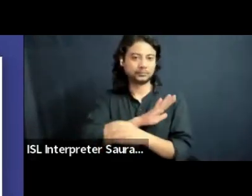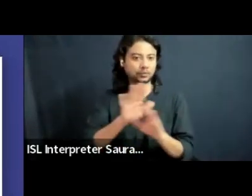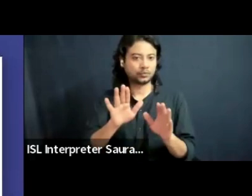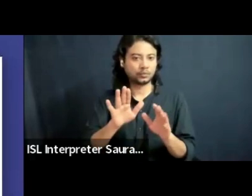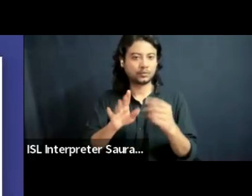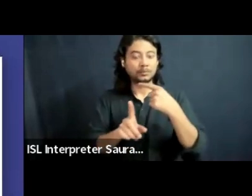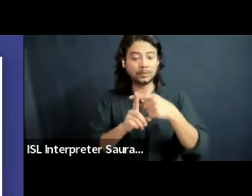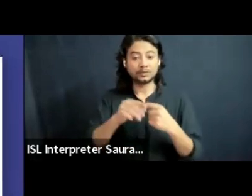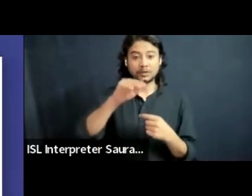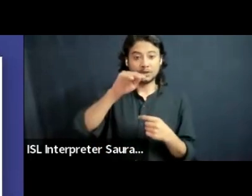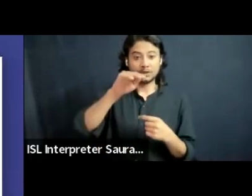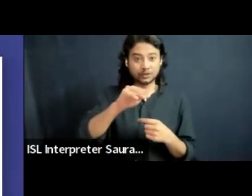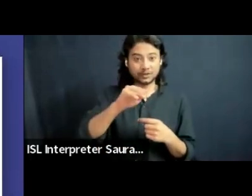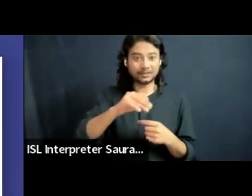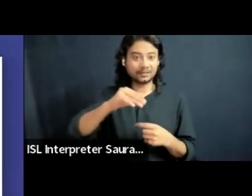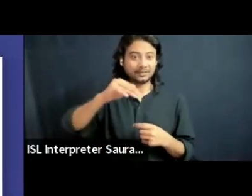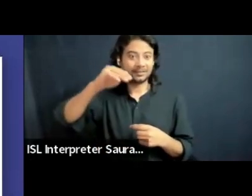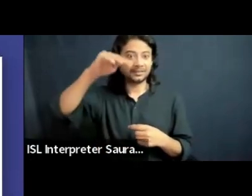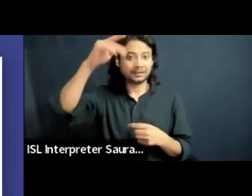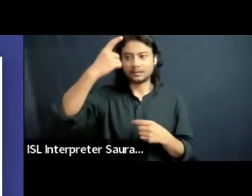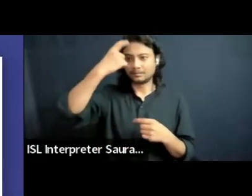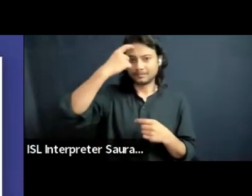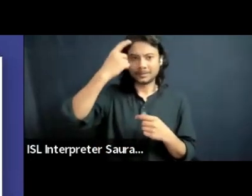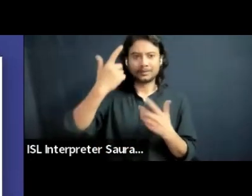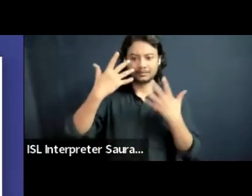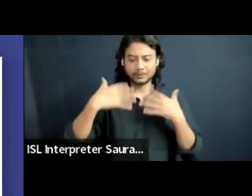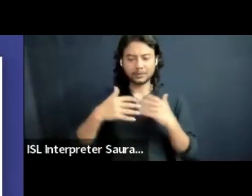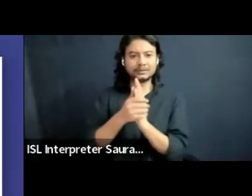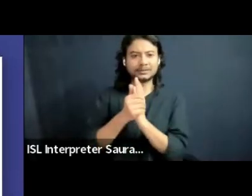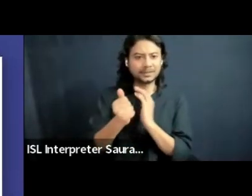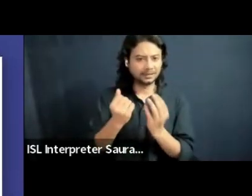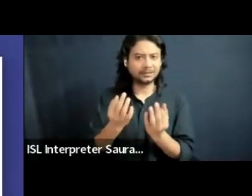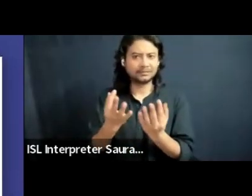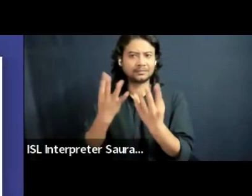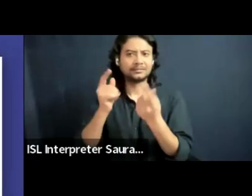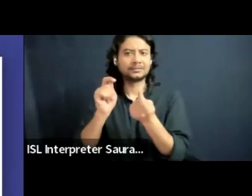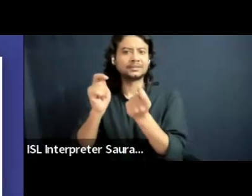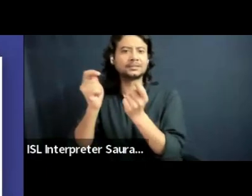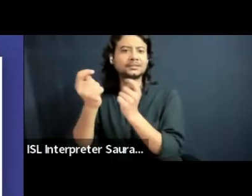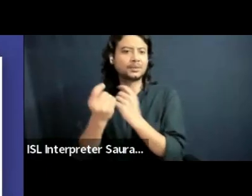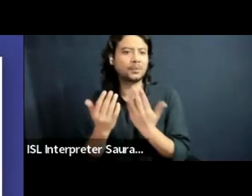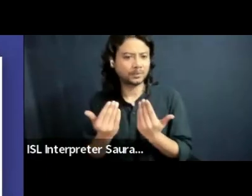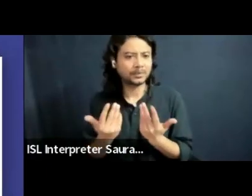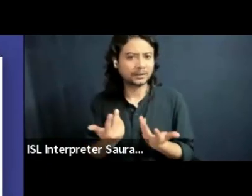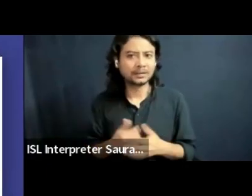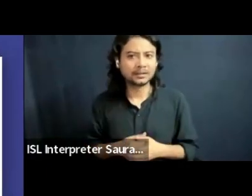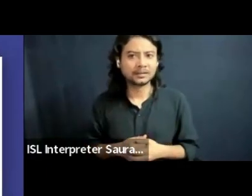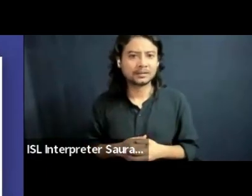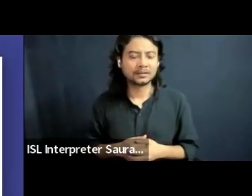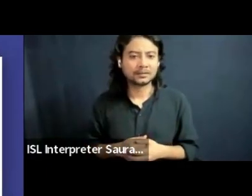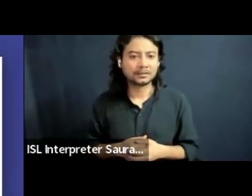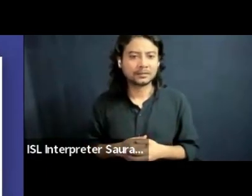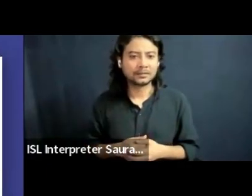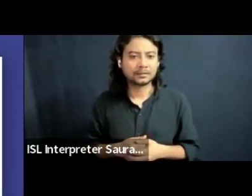with a focus on people with intellectual and psychosocial disabilities, for years all over the world, have not been seen